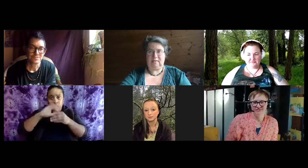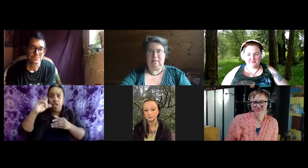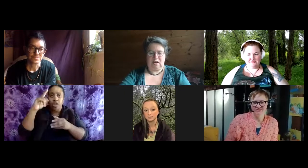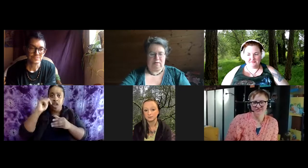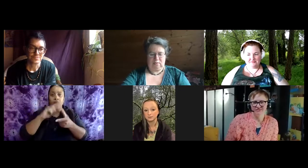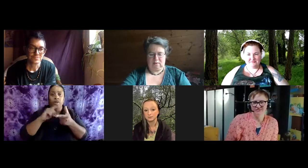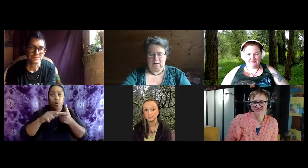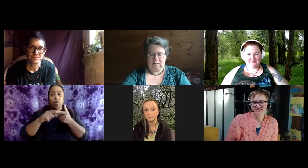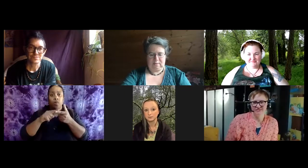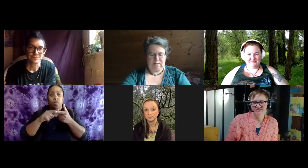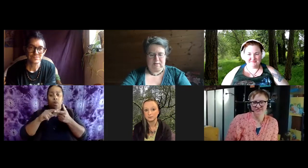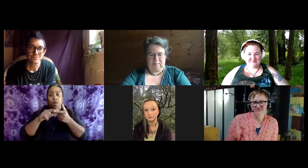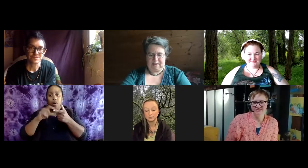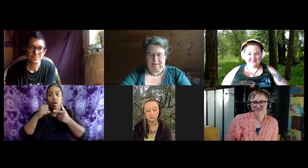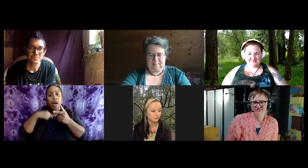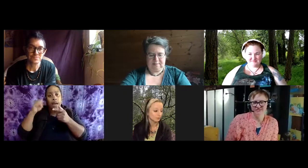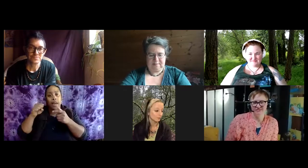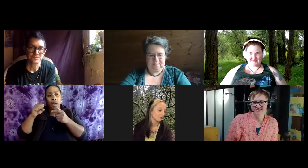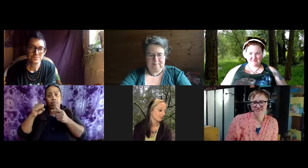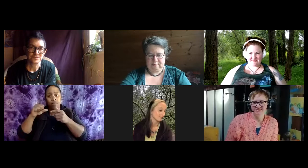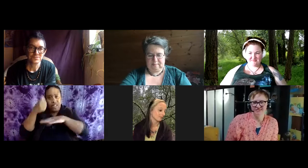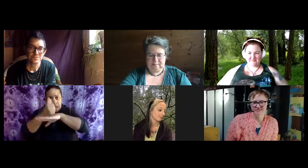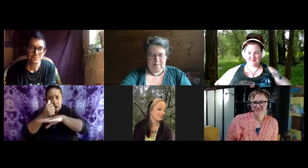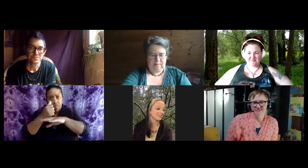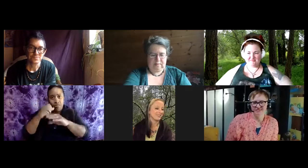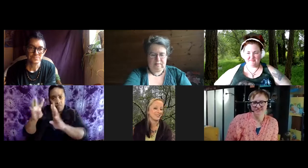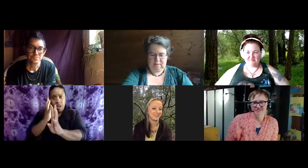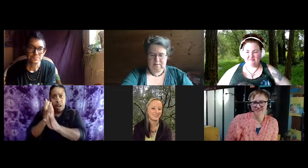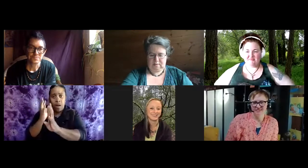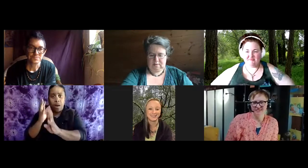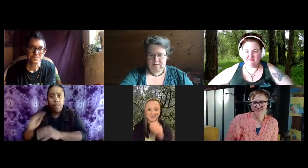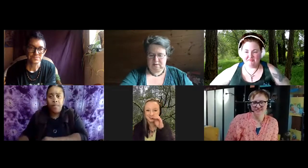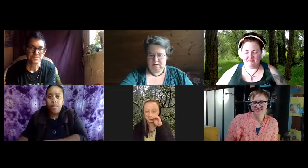line. So honor the order in which people are leaping in.